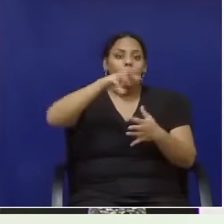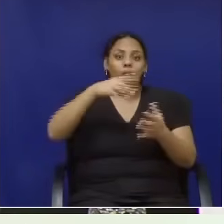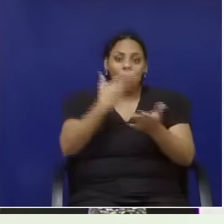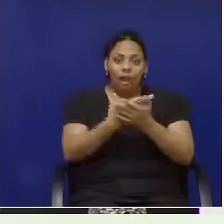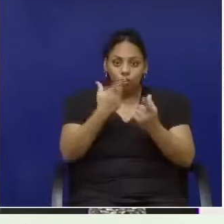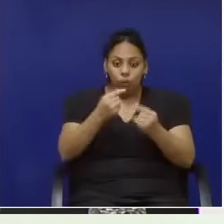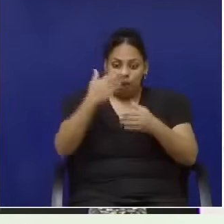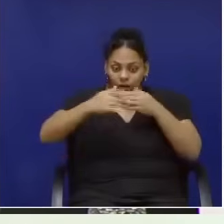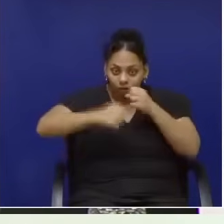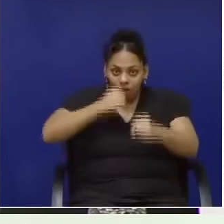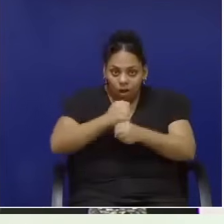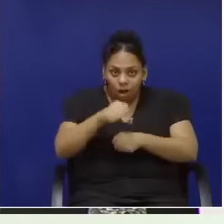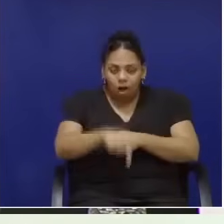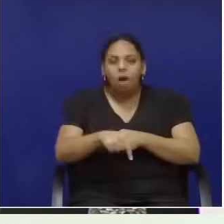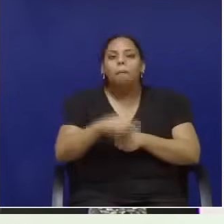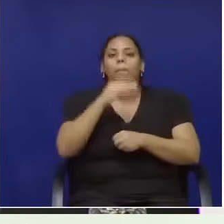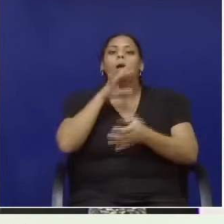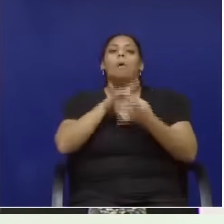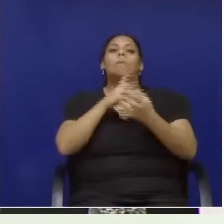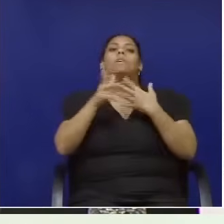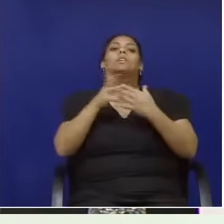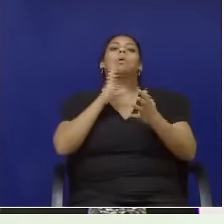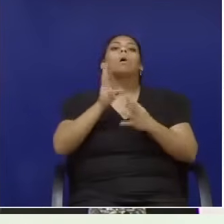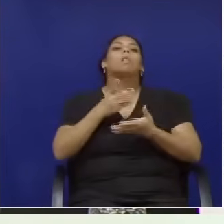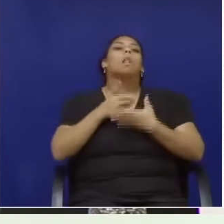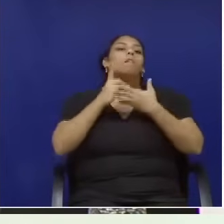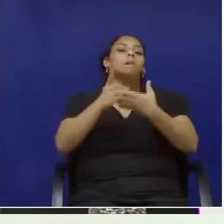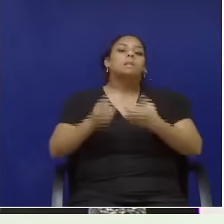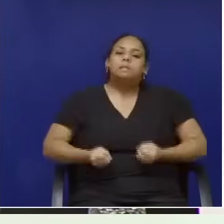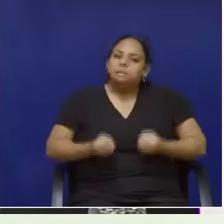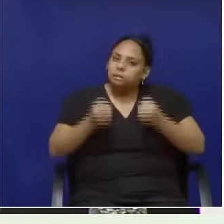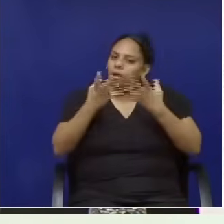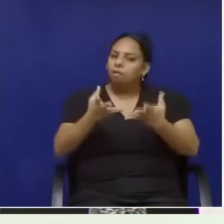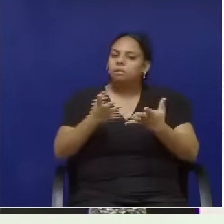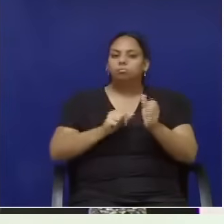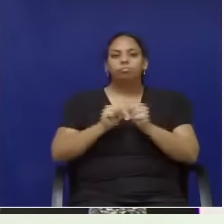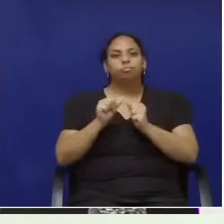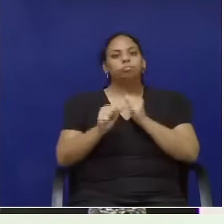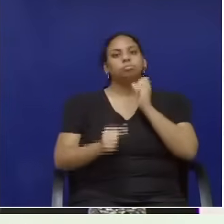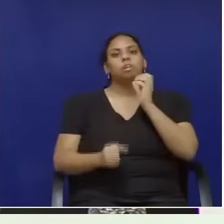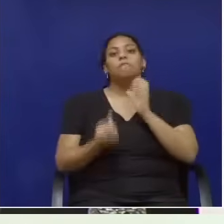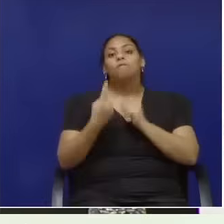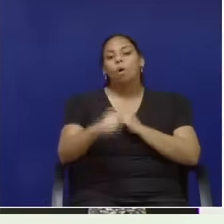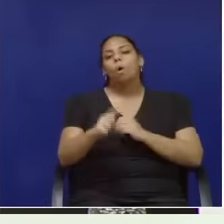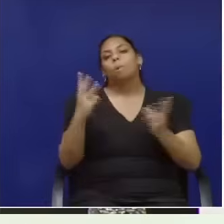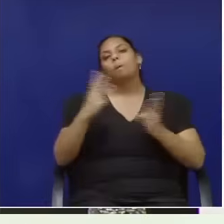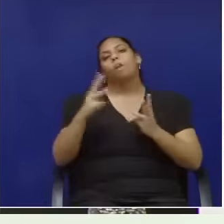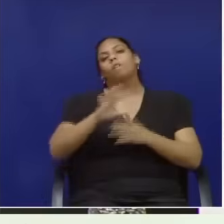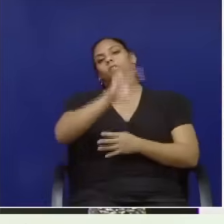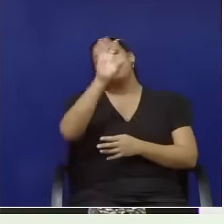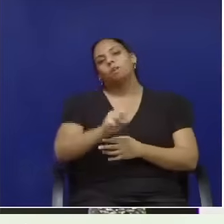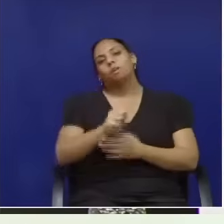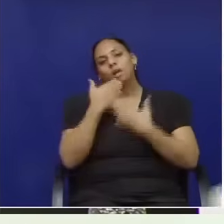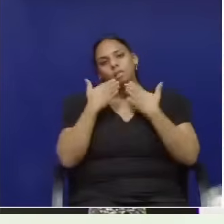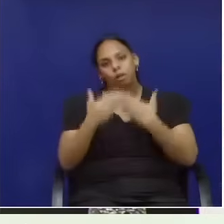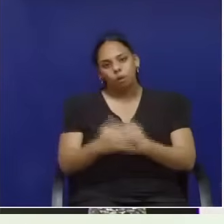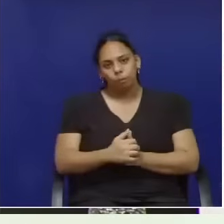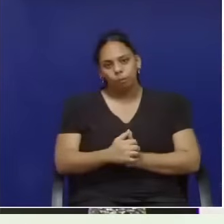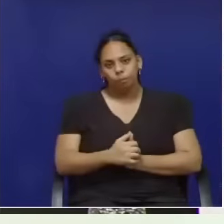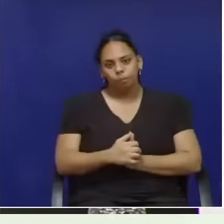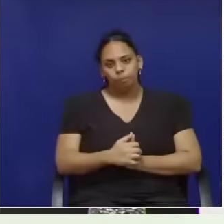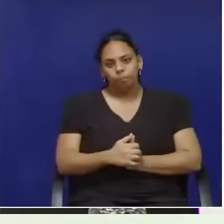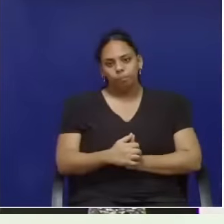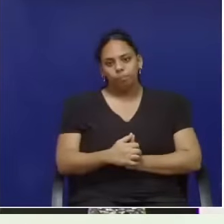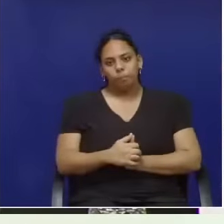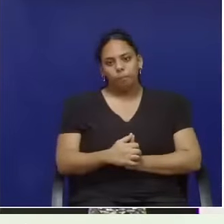year, indeed, Home Affairs at Home will be delivering a service delivery revolution for the people of South Africa. I thank you. Thank